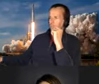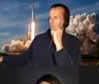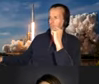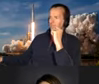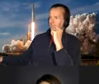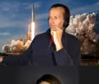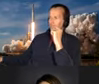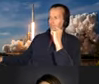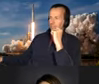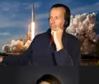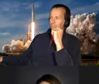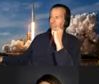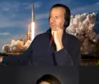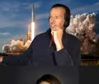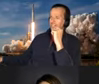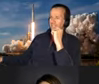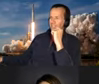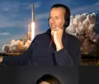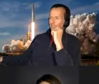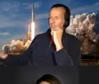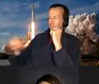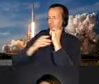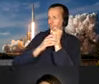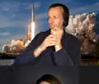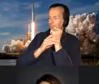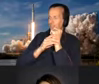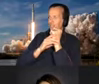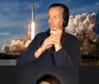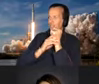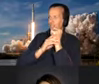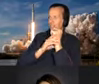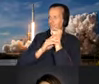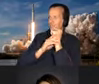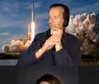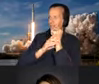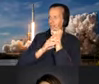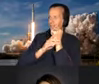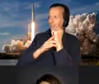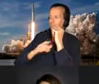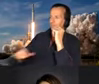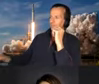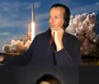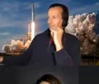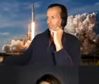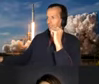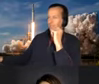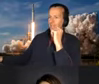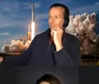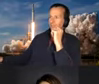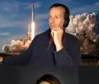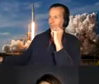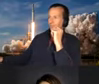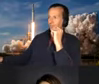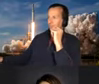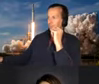So this, you know, a survey of this kind is pretty much predicated on having standardized, you know,